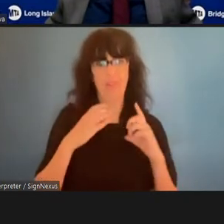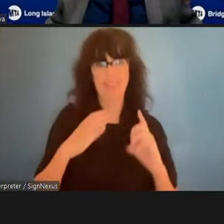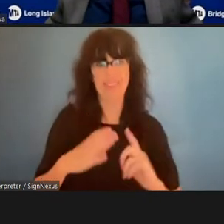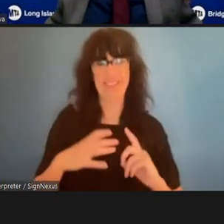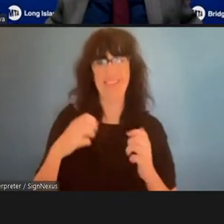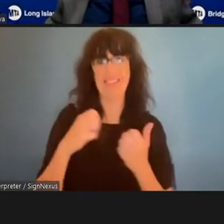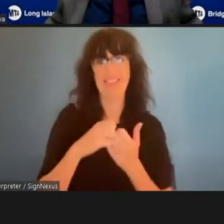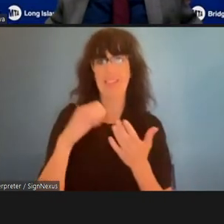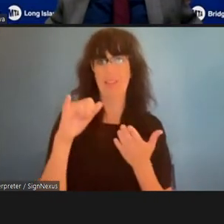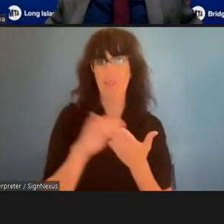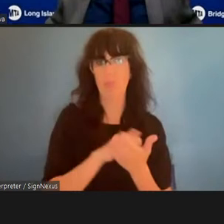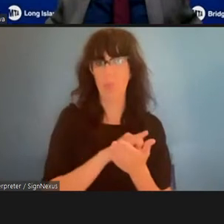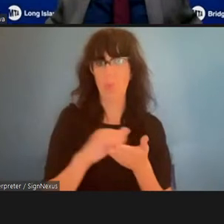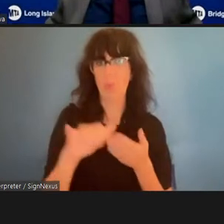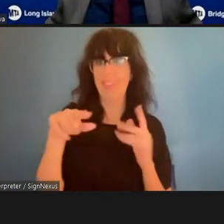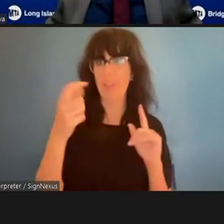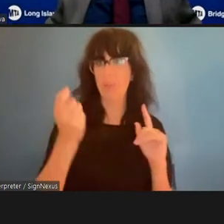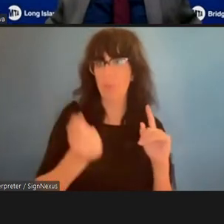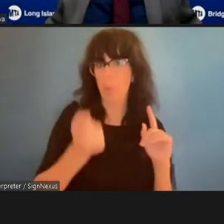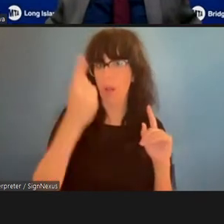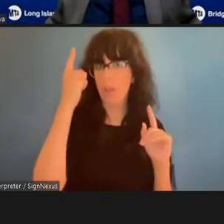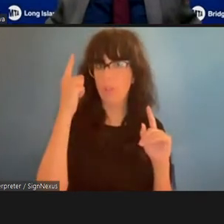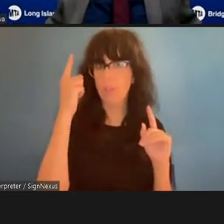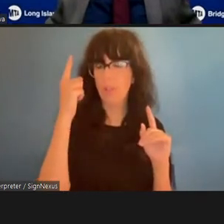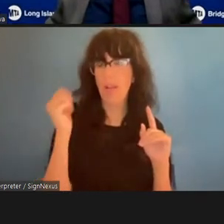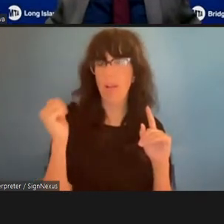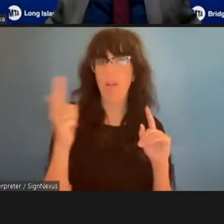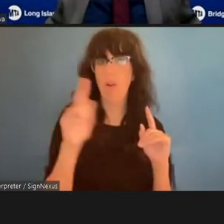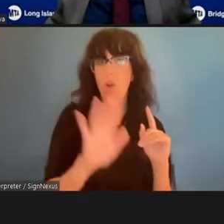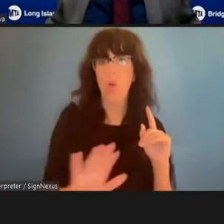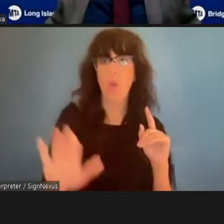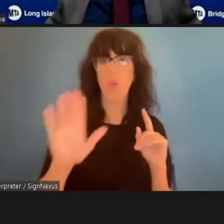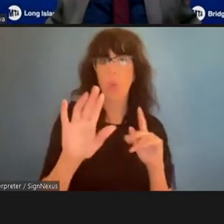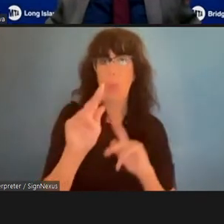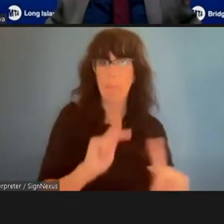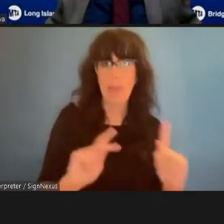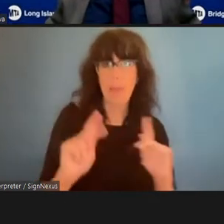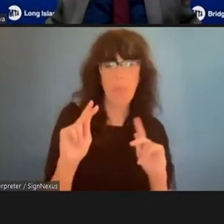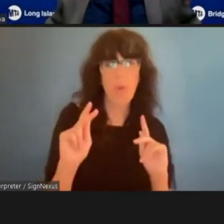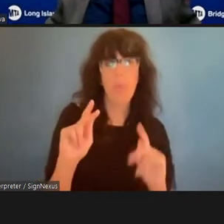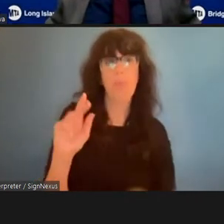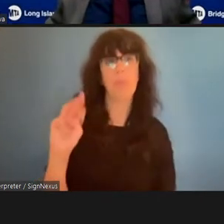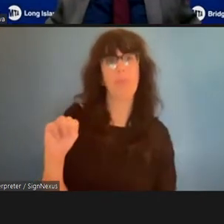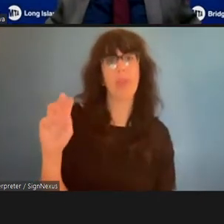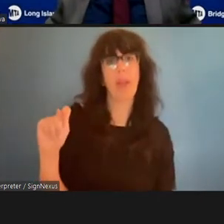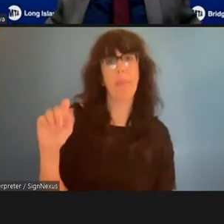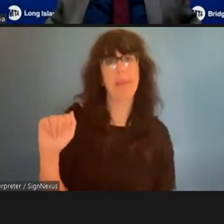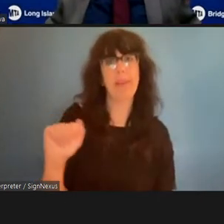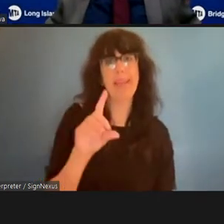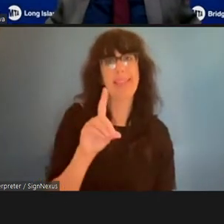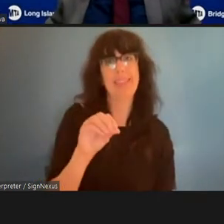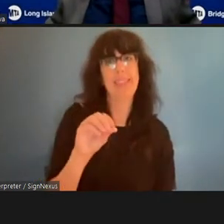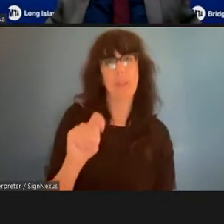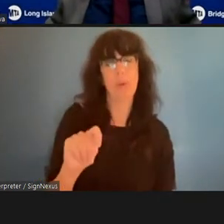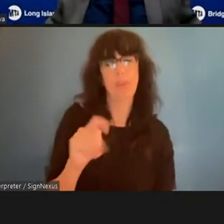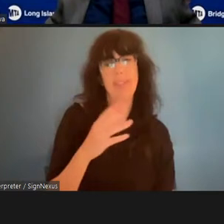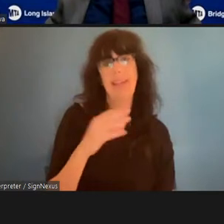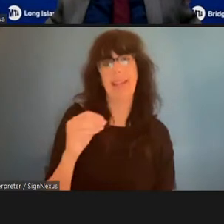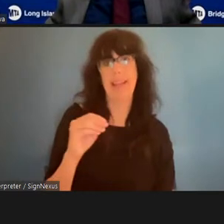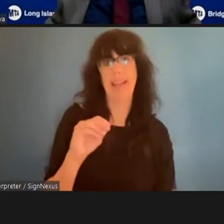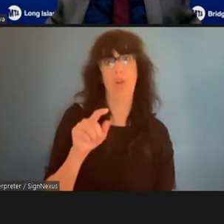city need to understand all you people the nta the dot and also